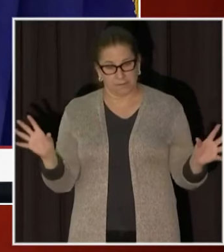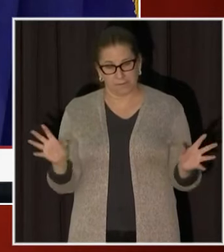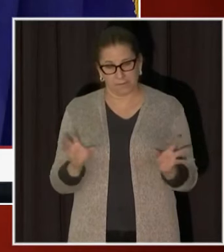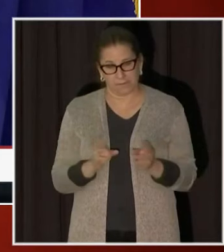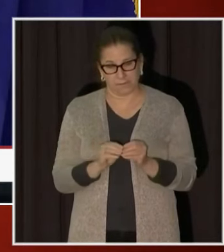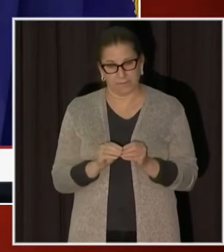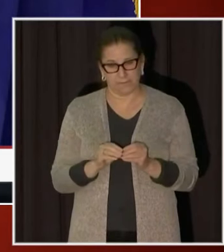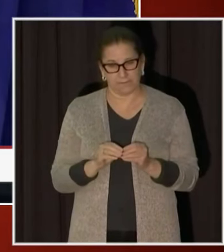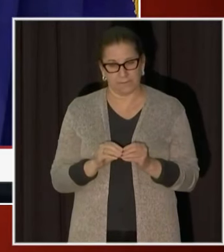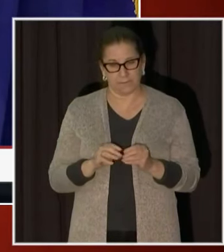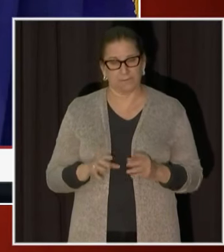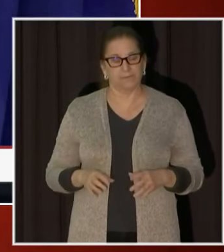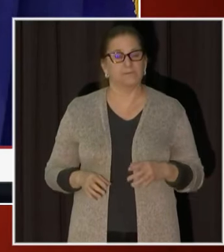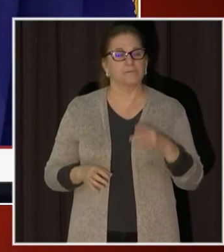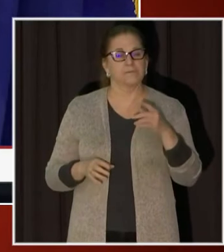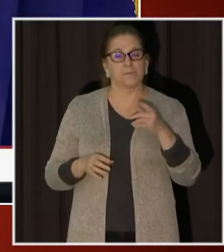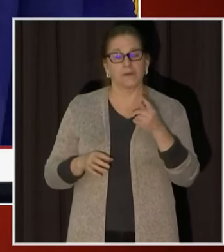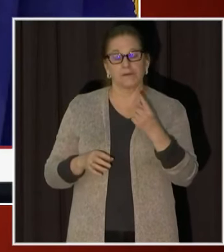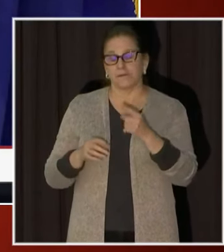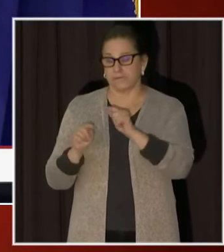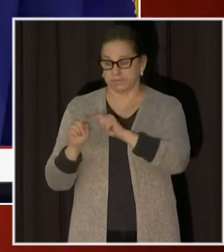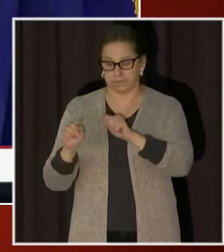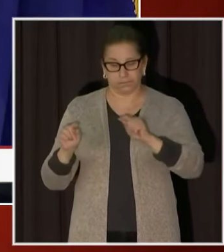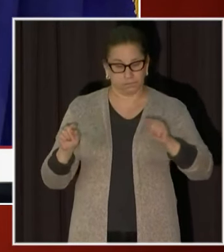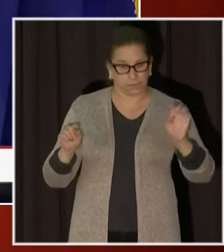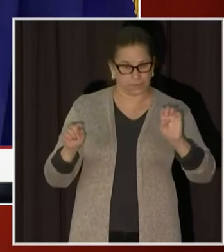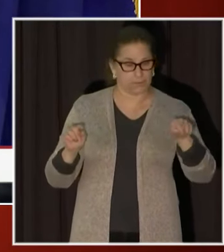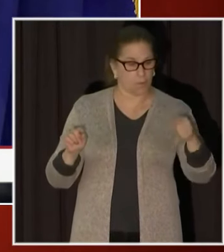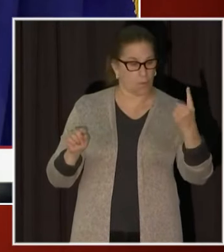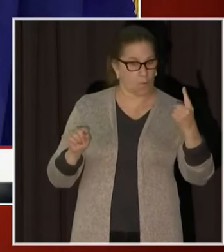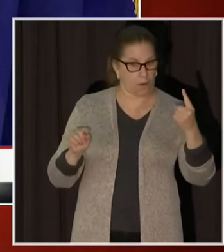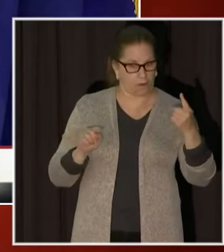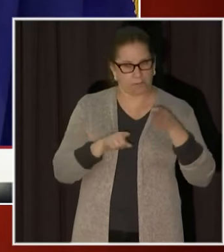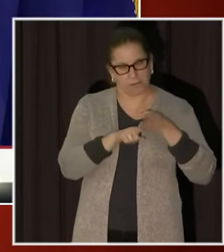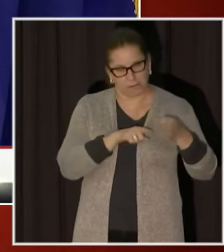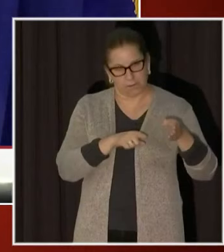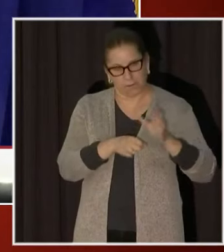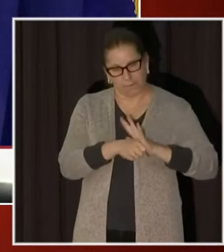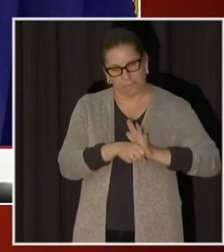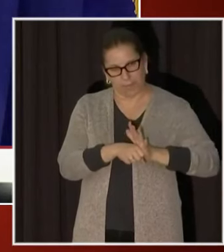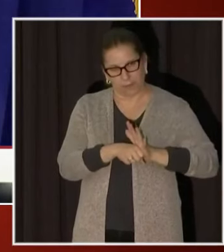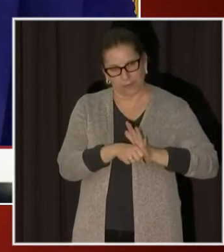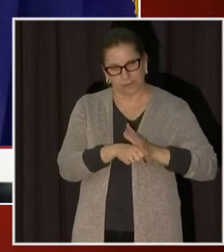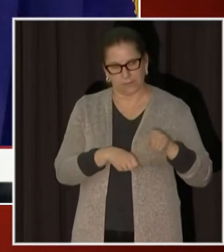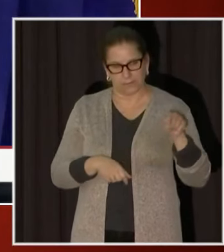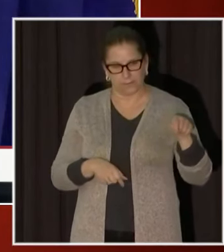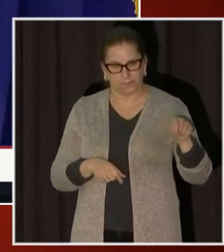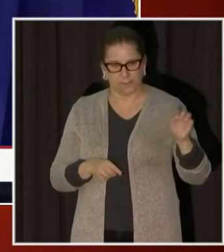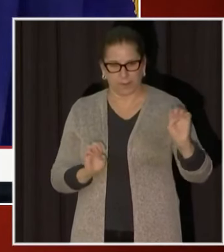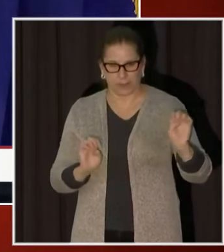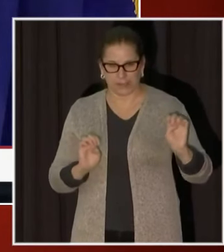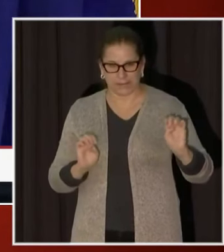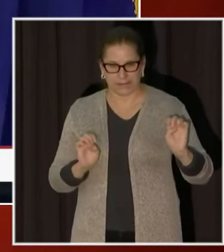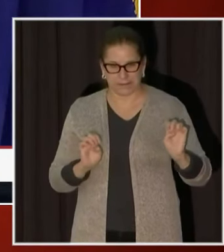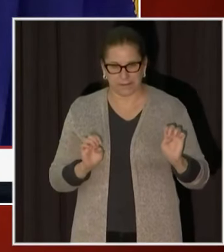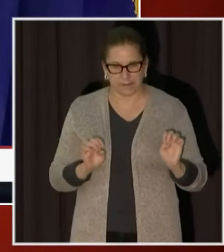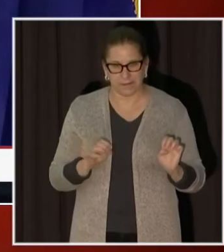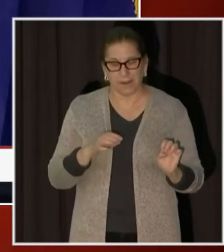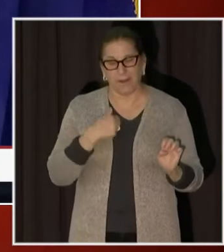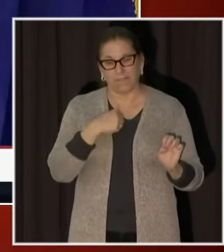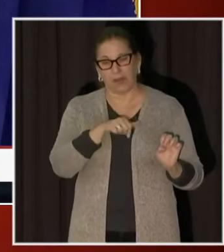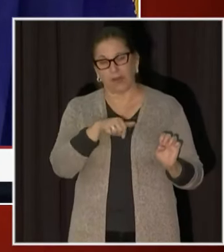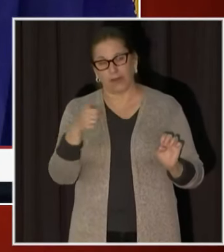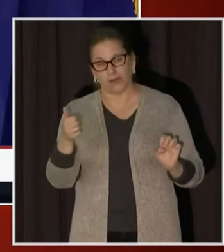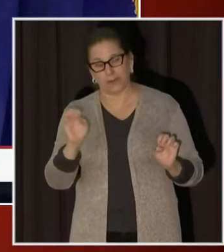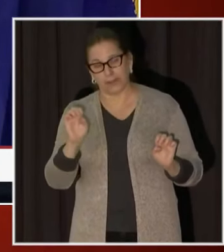Coronavirus Omnibus Emergency Amendment Act, which is another omnibus emergency bill that the council will be